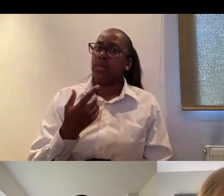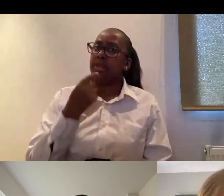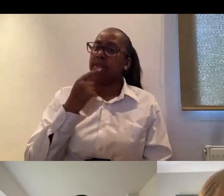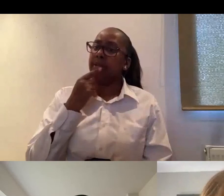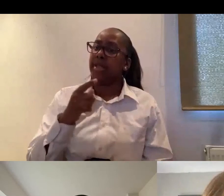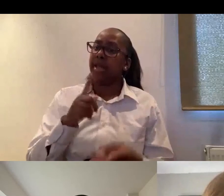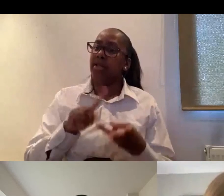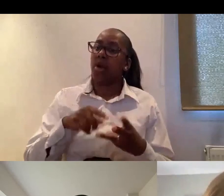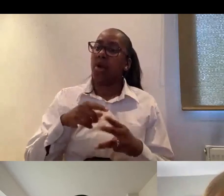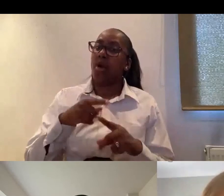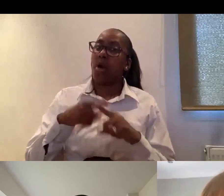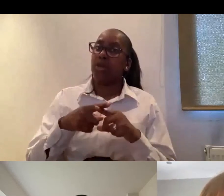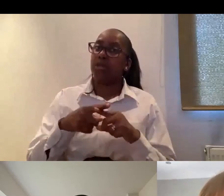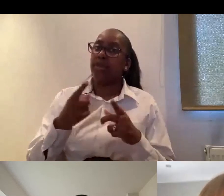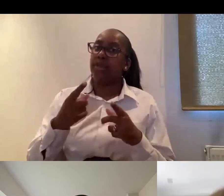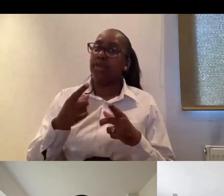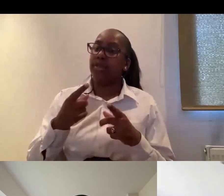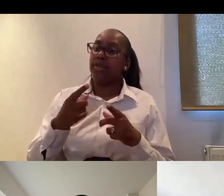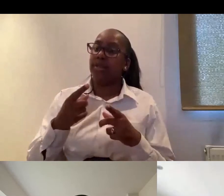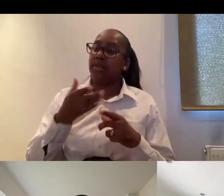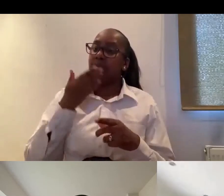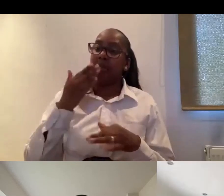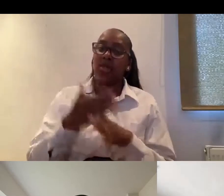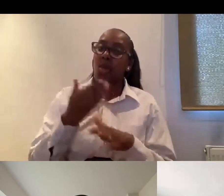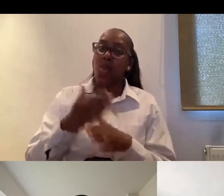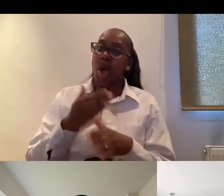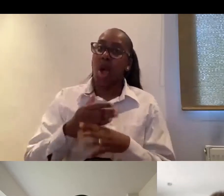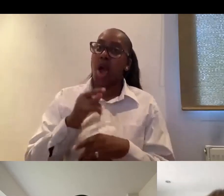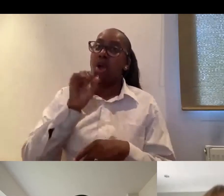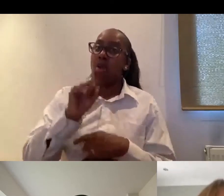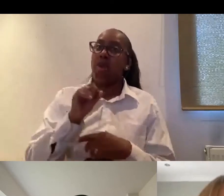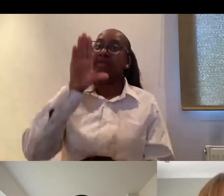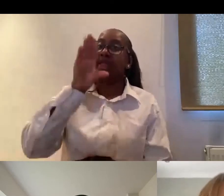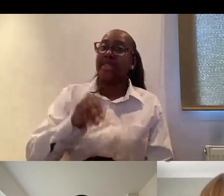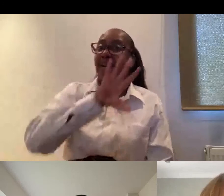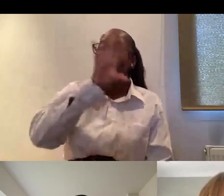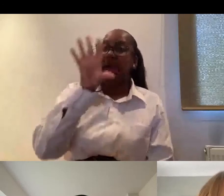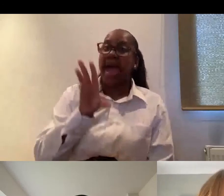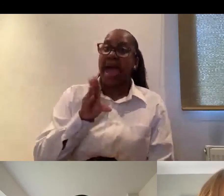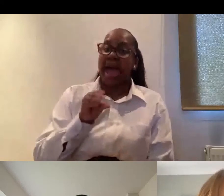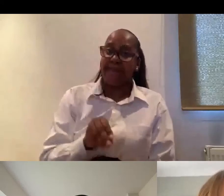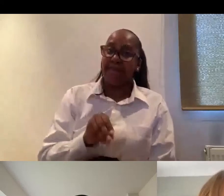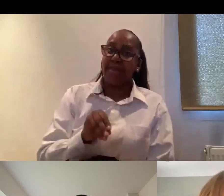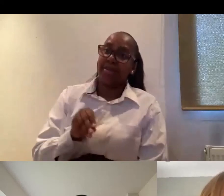Oxford vaccine does not work as effectively with the South African variant. Is this true?